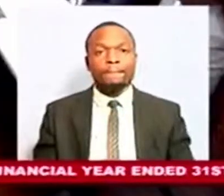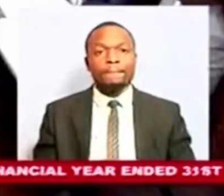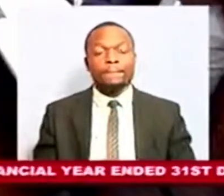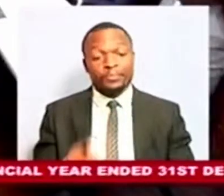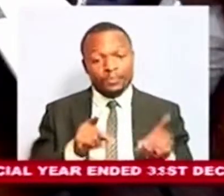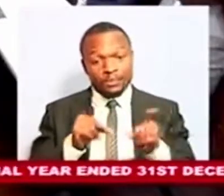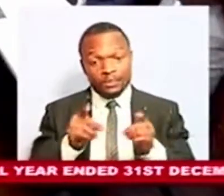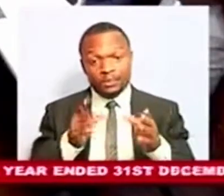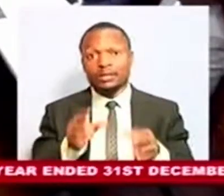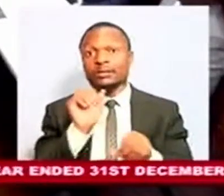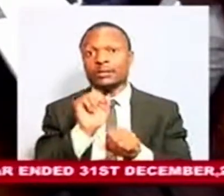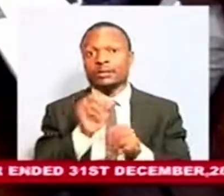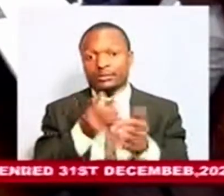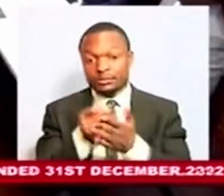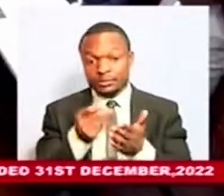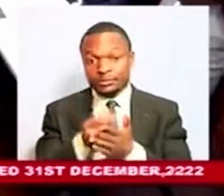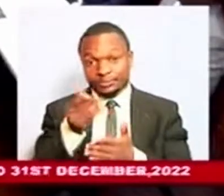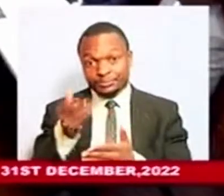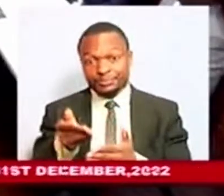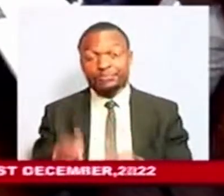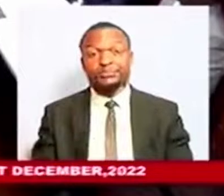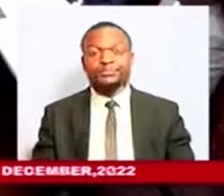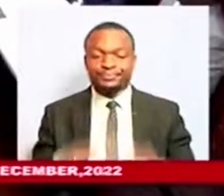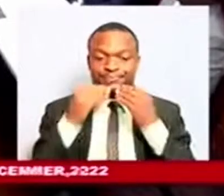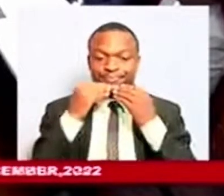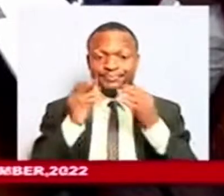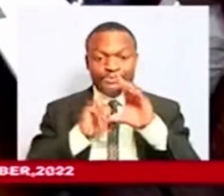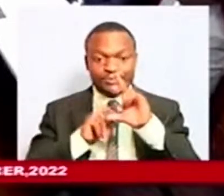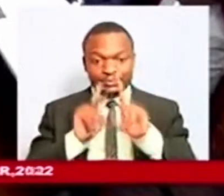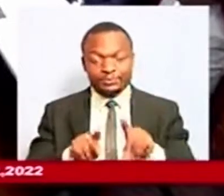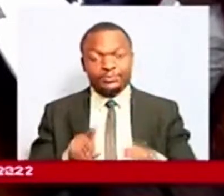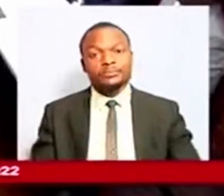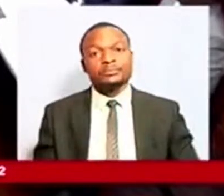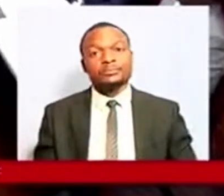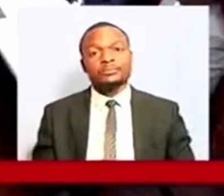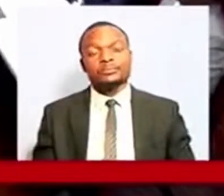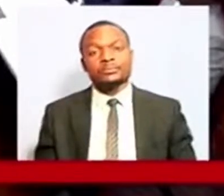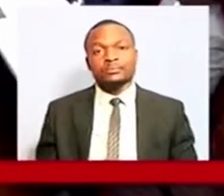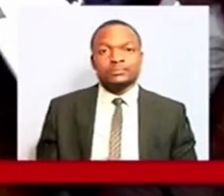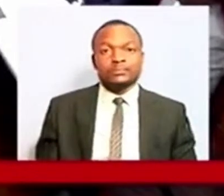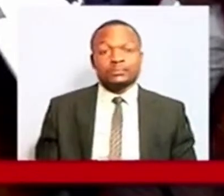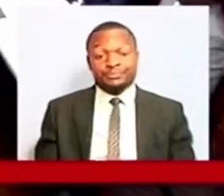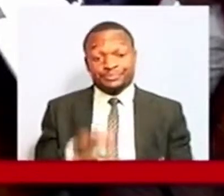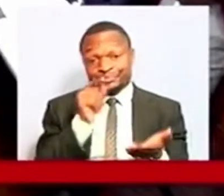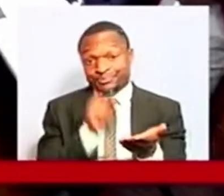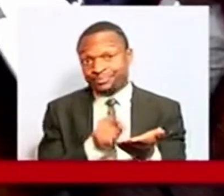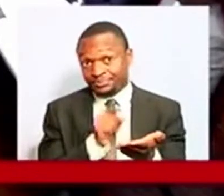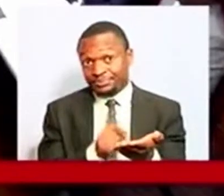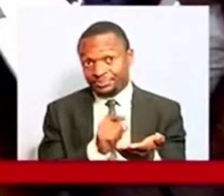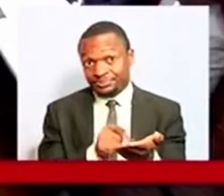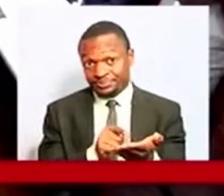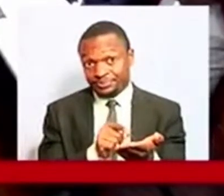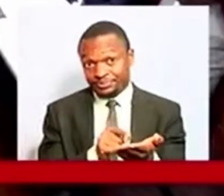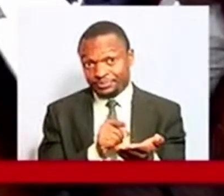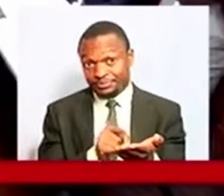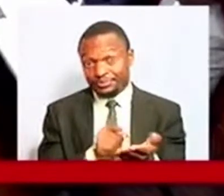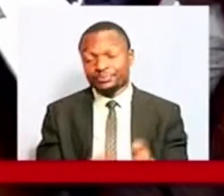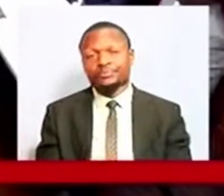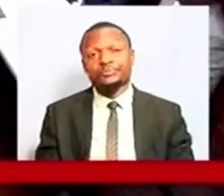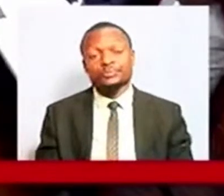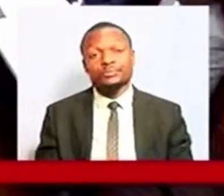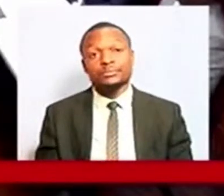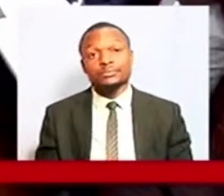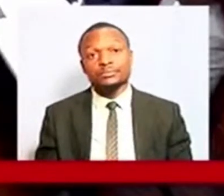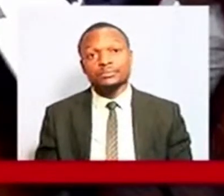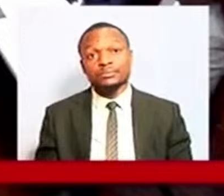Director of Finance. Thank you, Chair. On this one, mostly